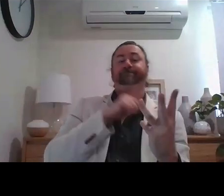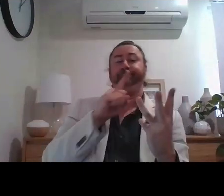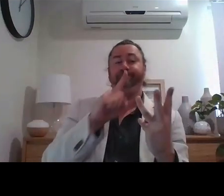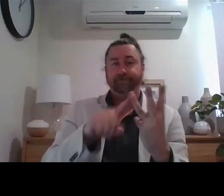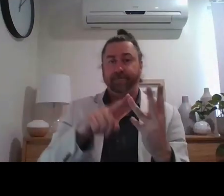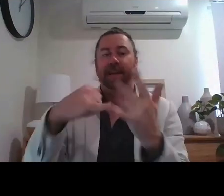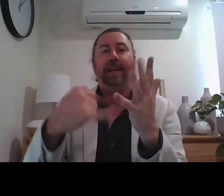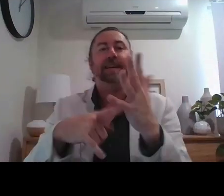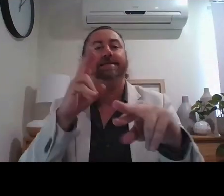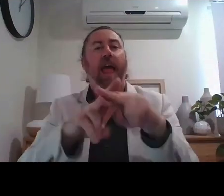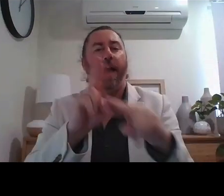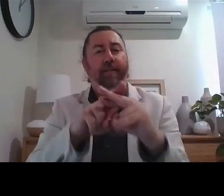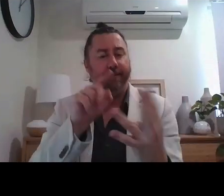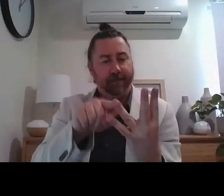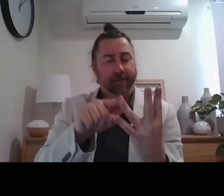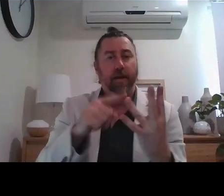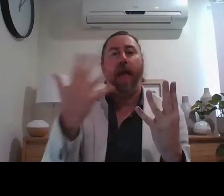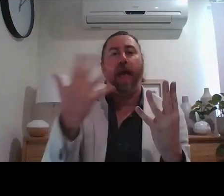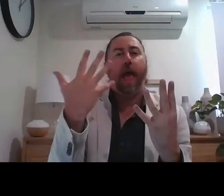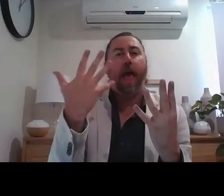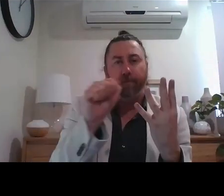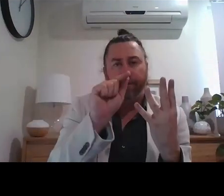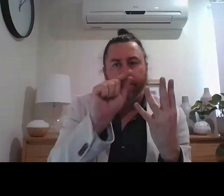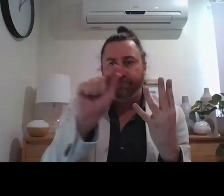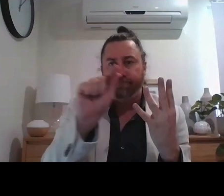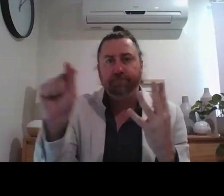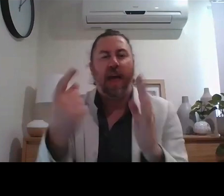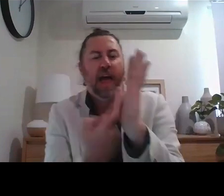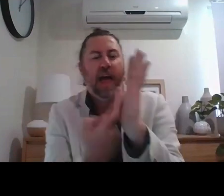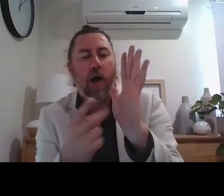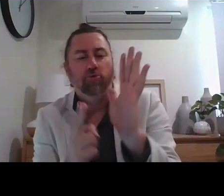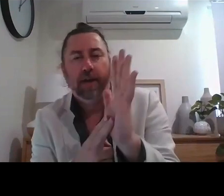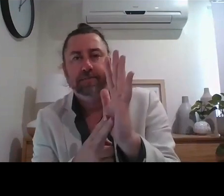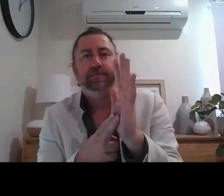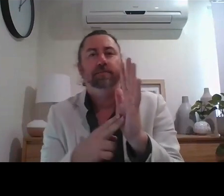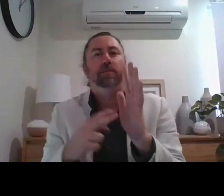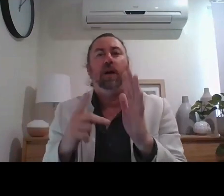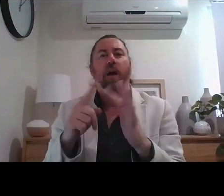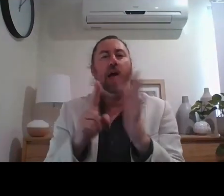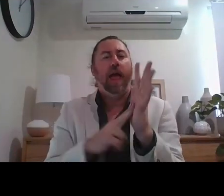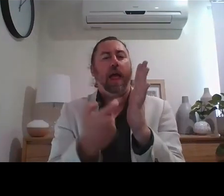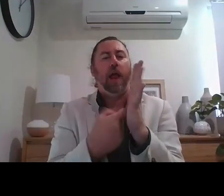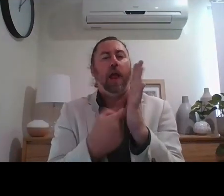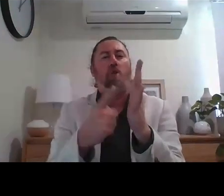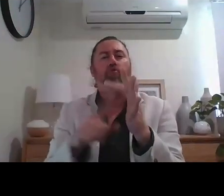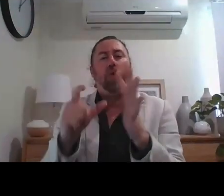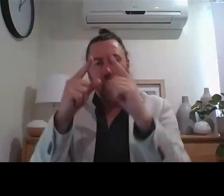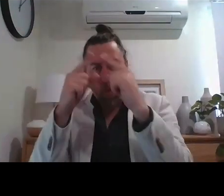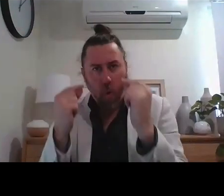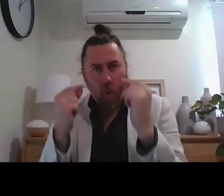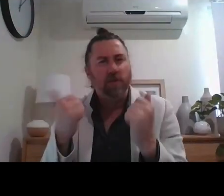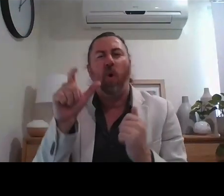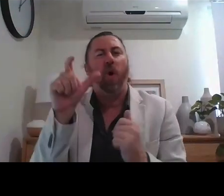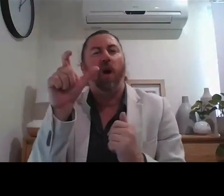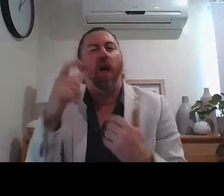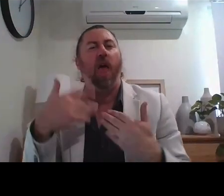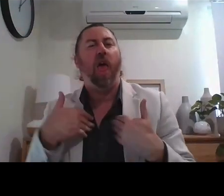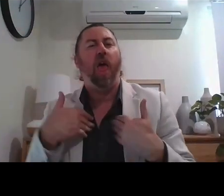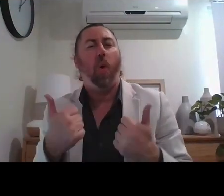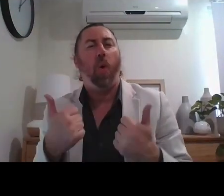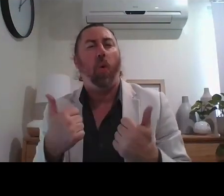relates to the amount of care received from a registered nurse, enrolled nurse, or personal care worker relative to each